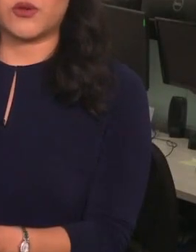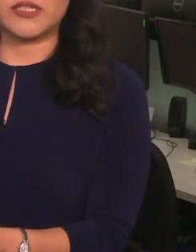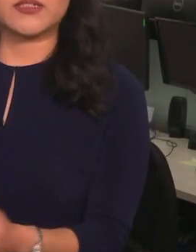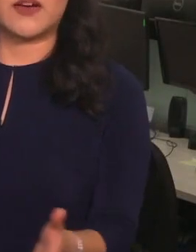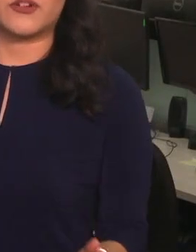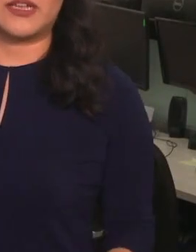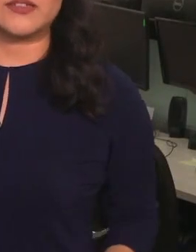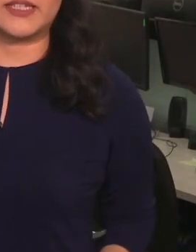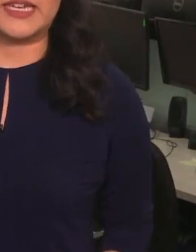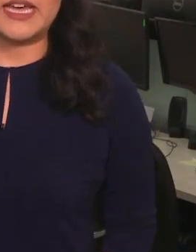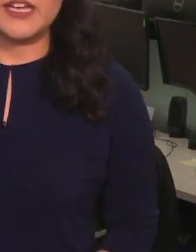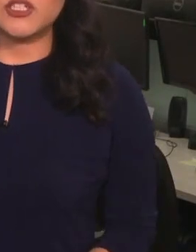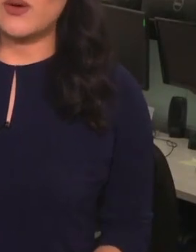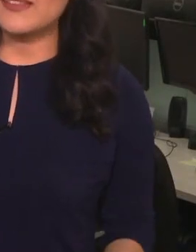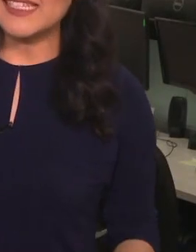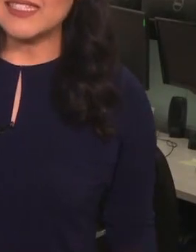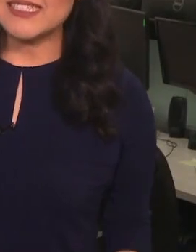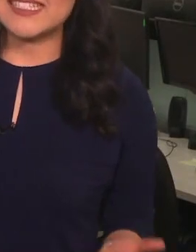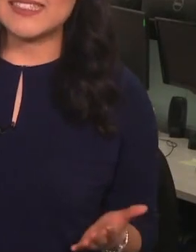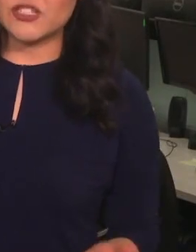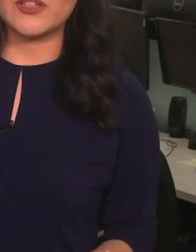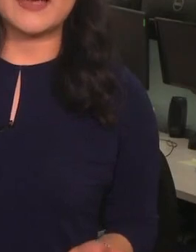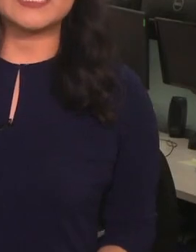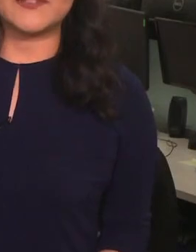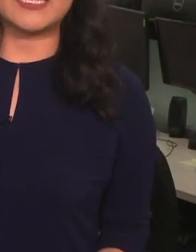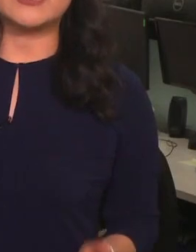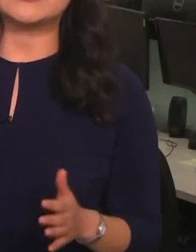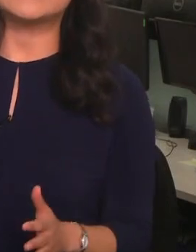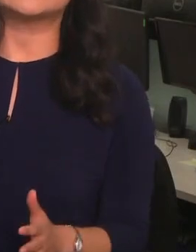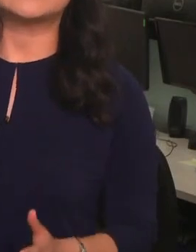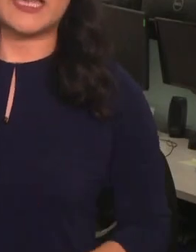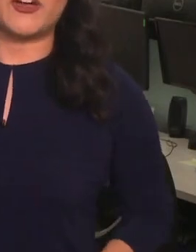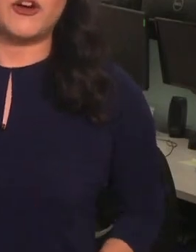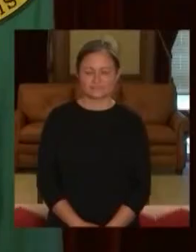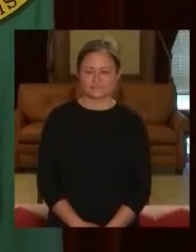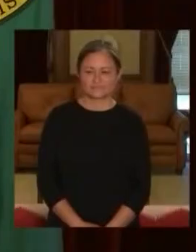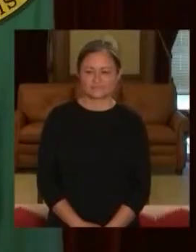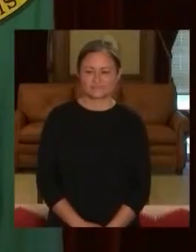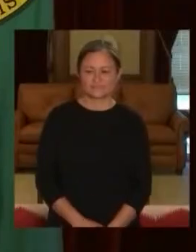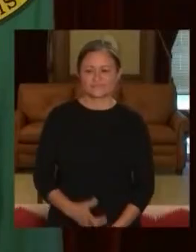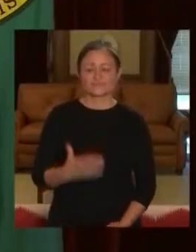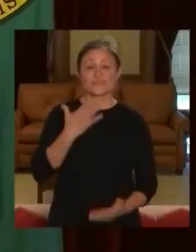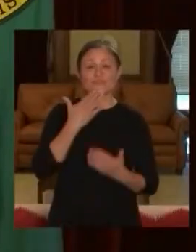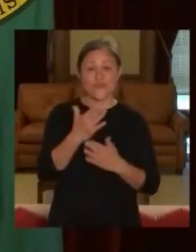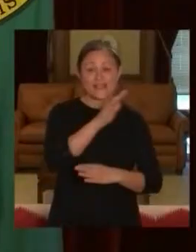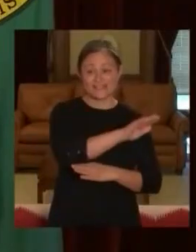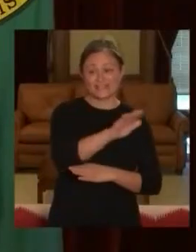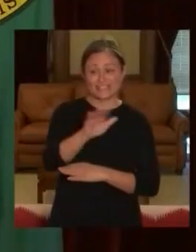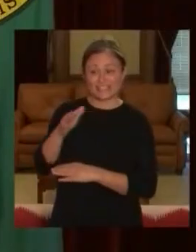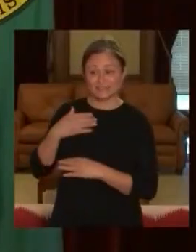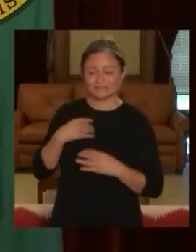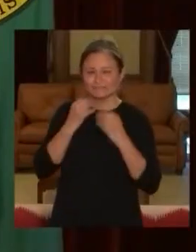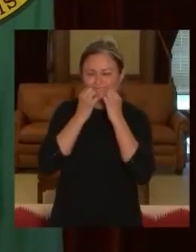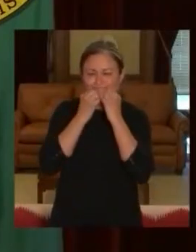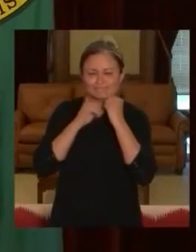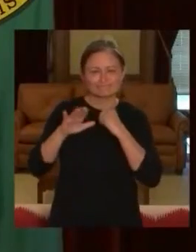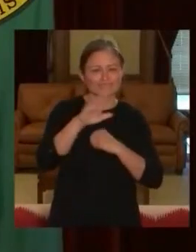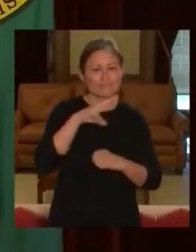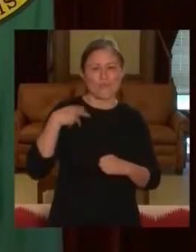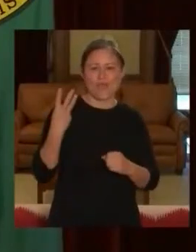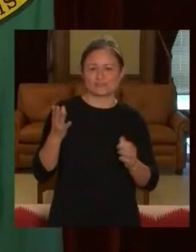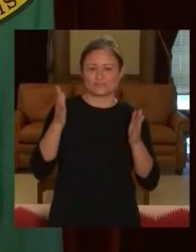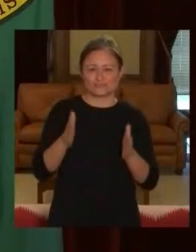2 weeks, according to Governor Inslee. So unless it's an essential activity, you need to stay home. An essential activity is defined as